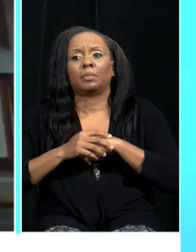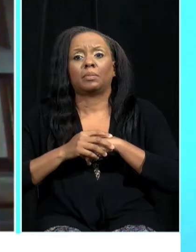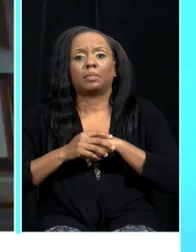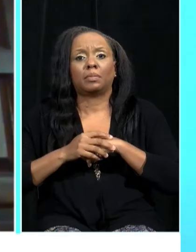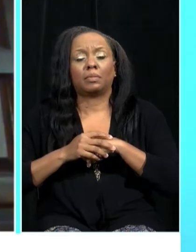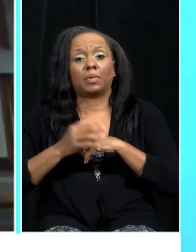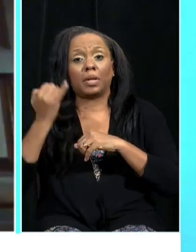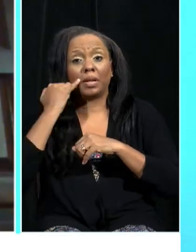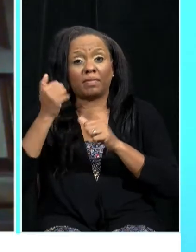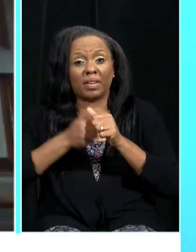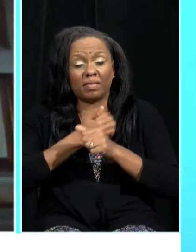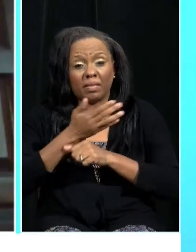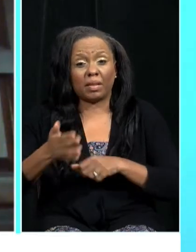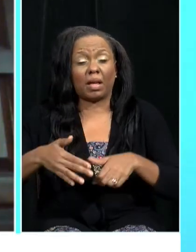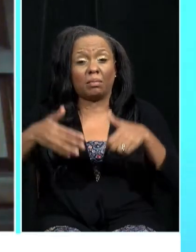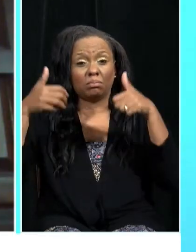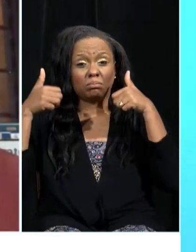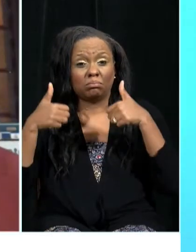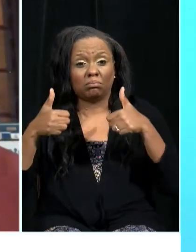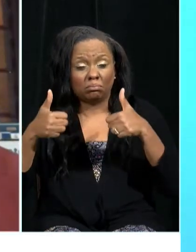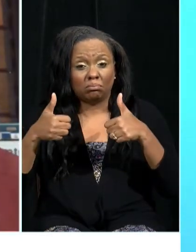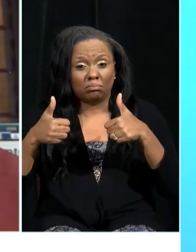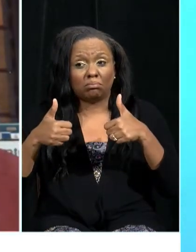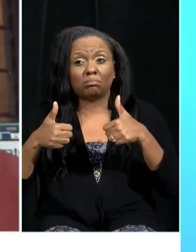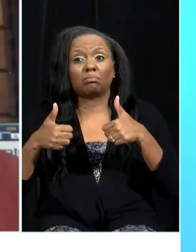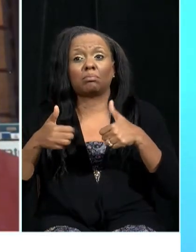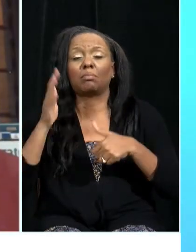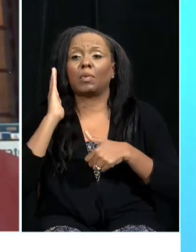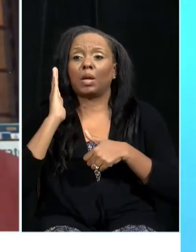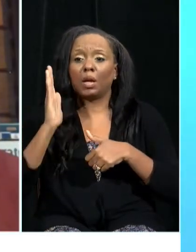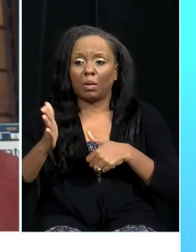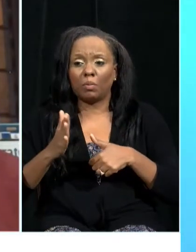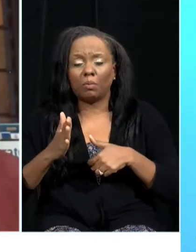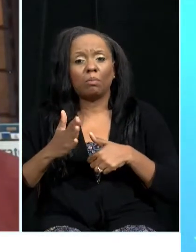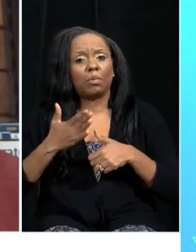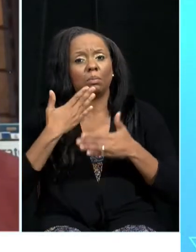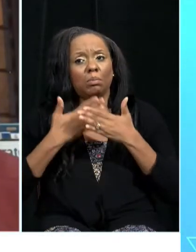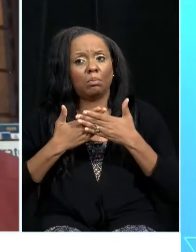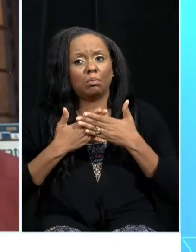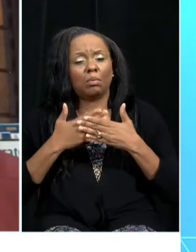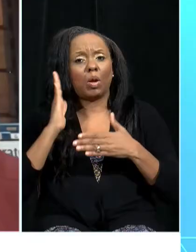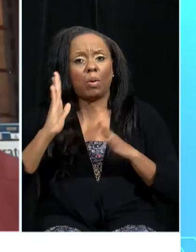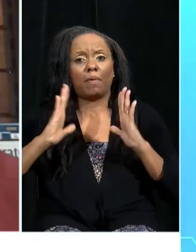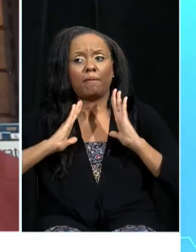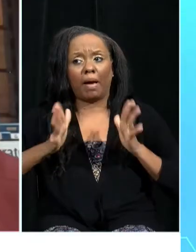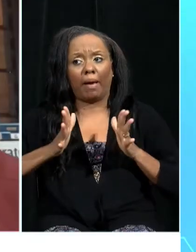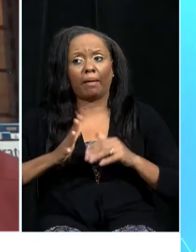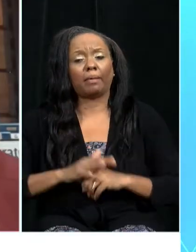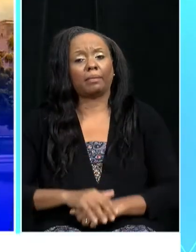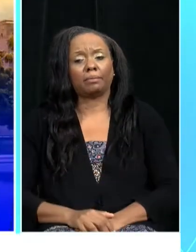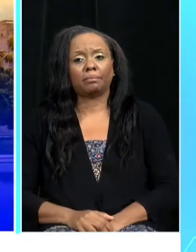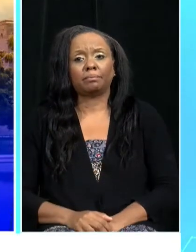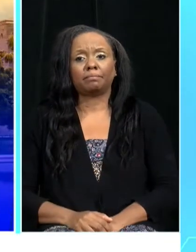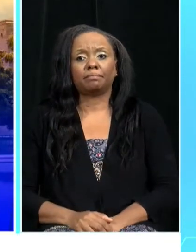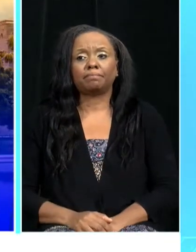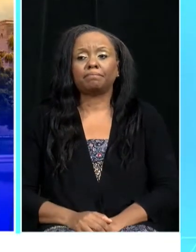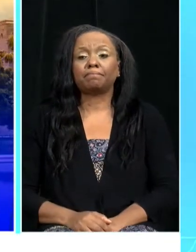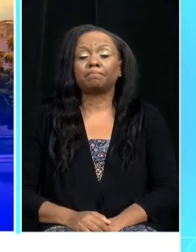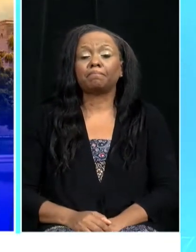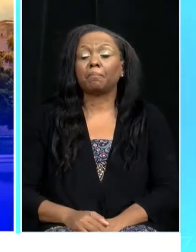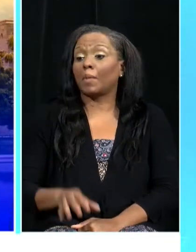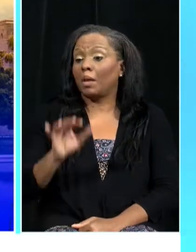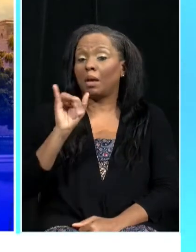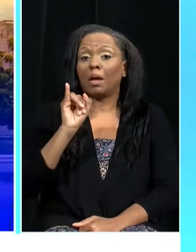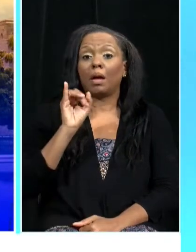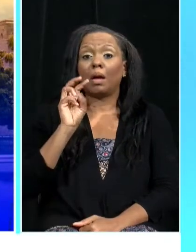worst case scenario, we will do well. The IMF there recently reviewed their